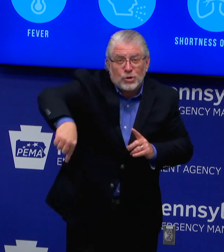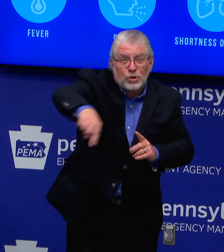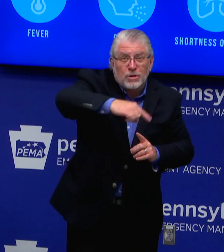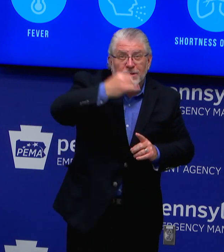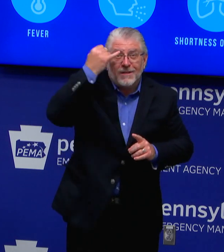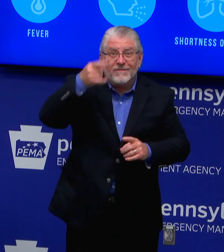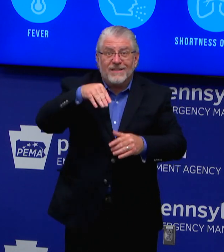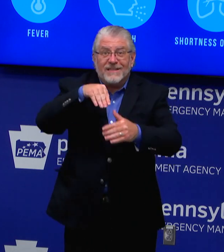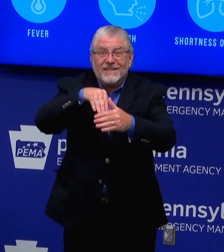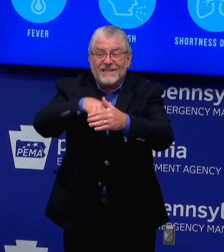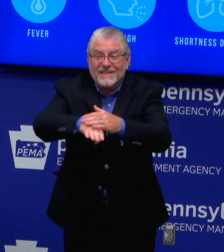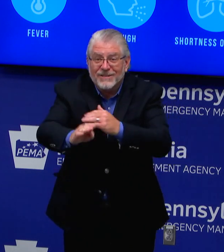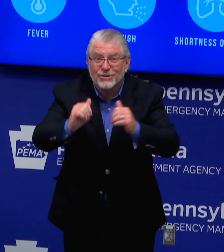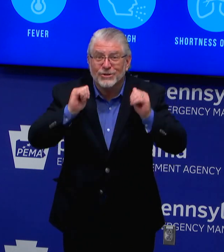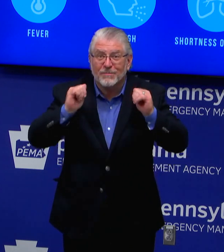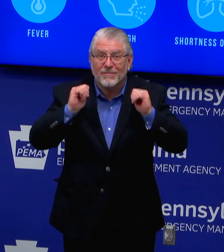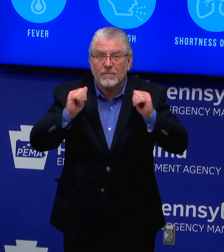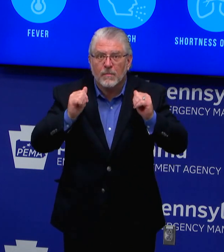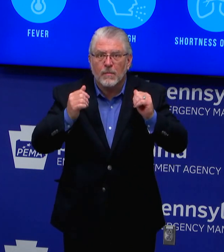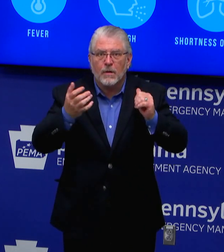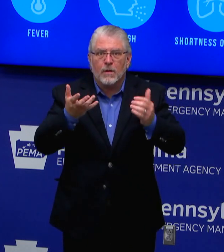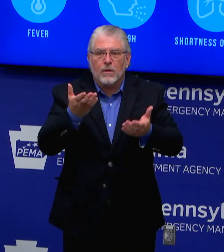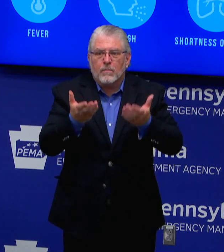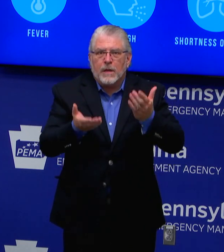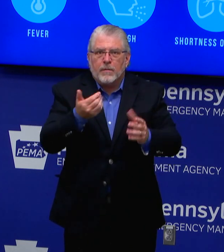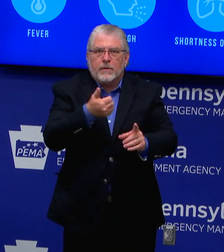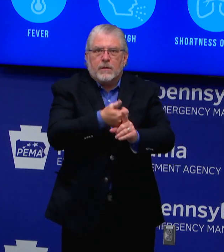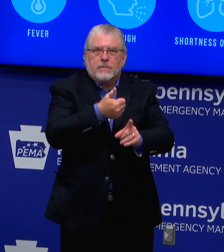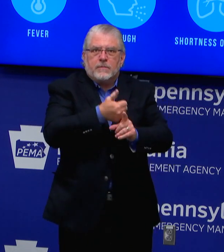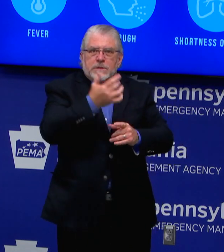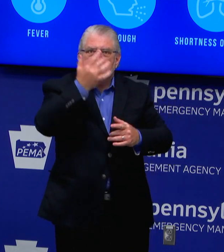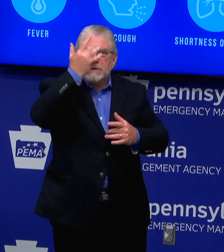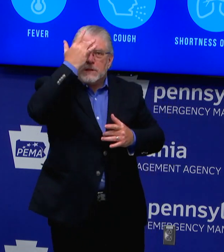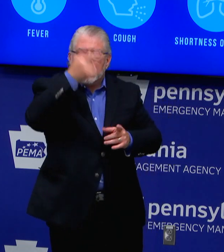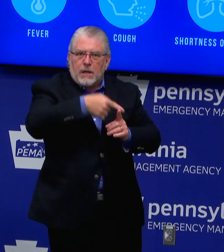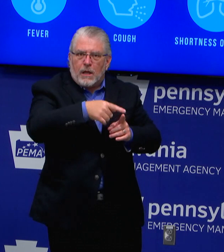with this coronavirus, as contagious as it is, they risk getting sick.